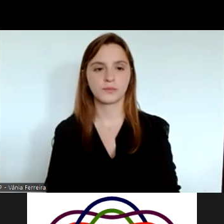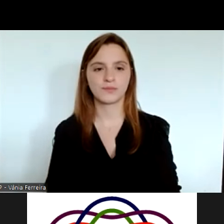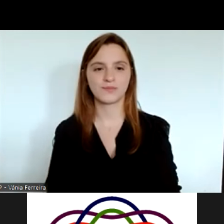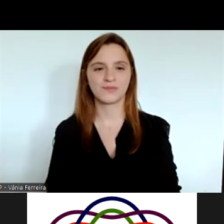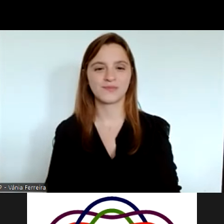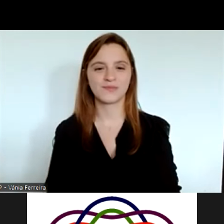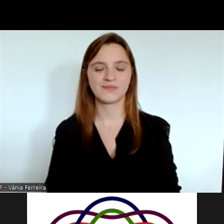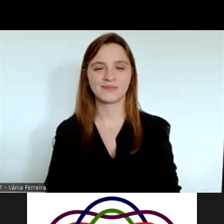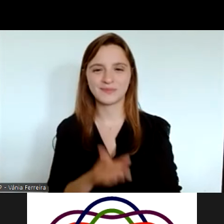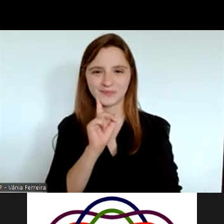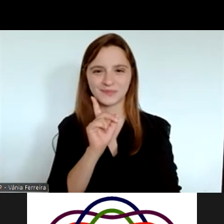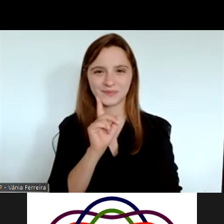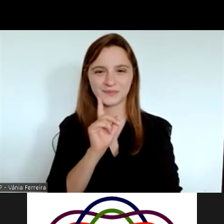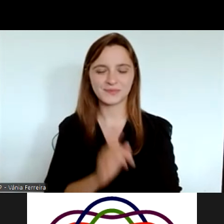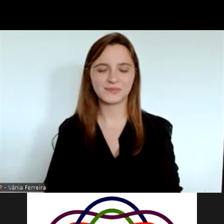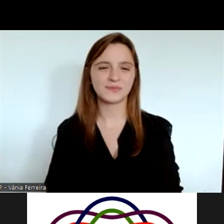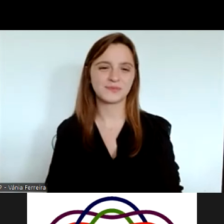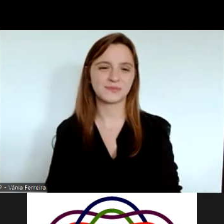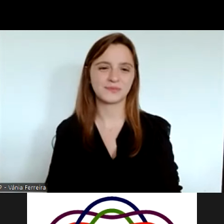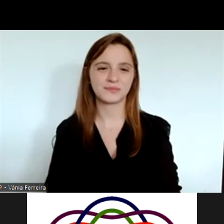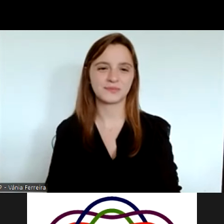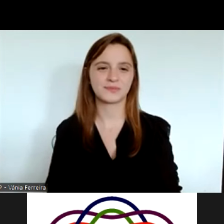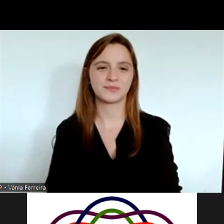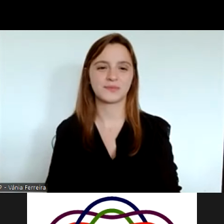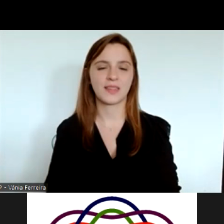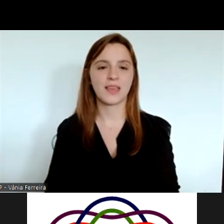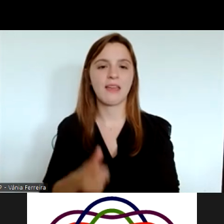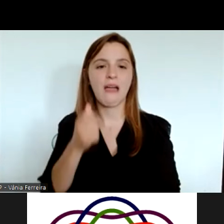Okay. And is anyone unsure?